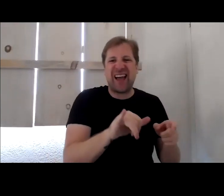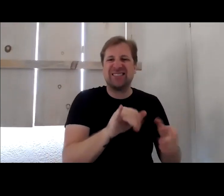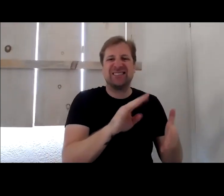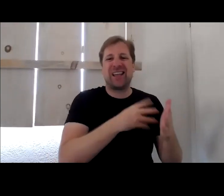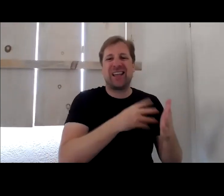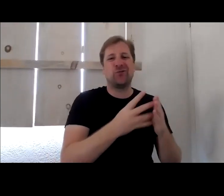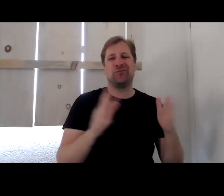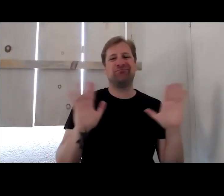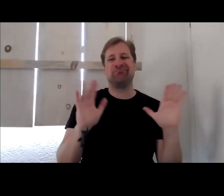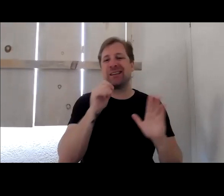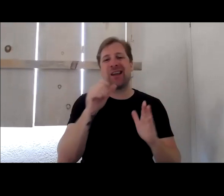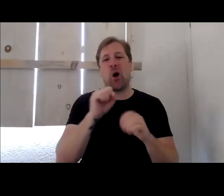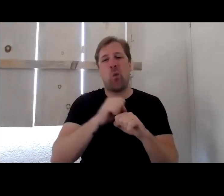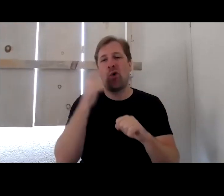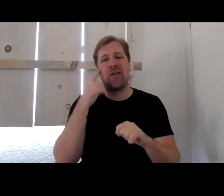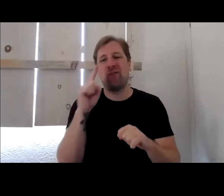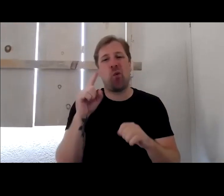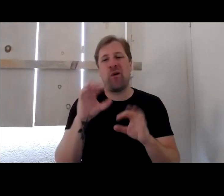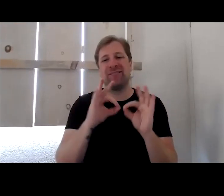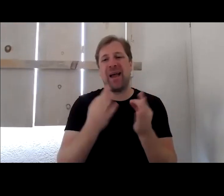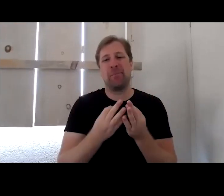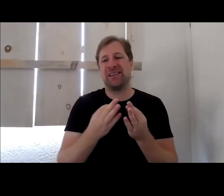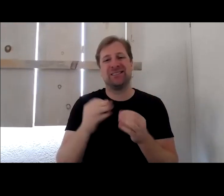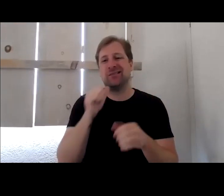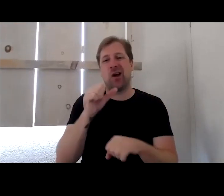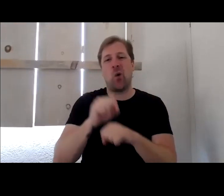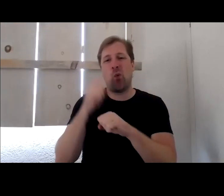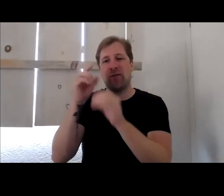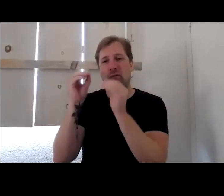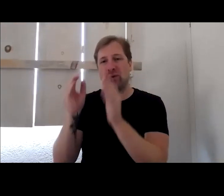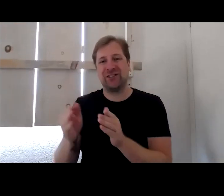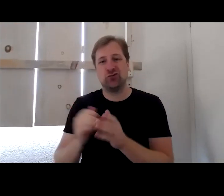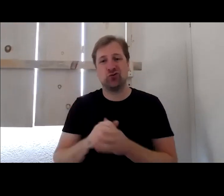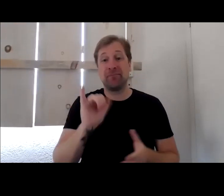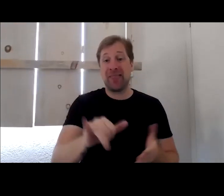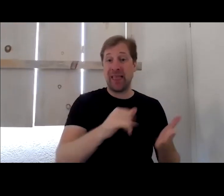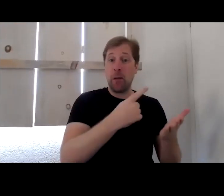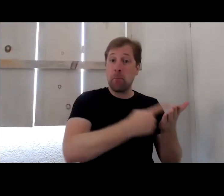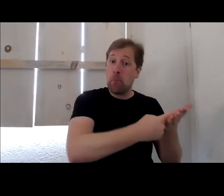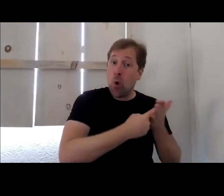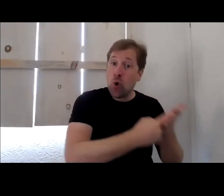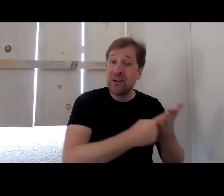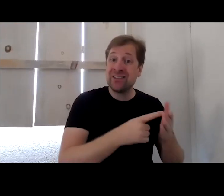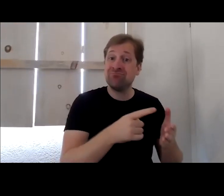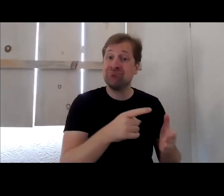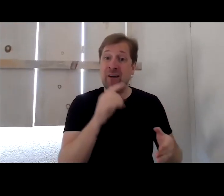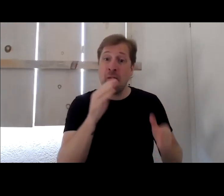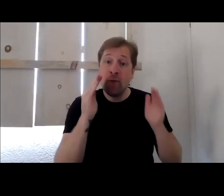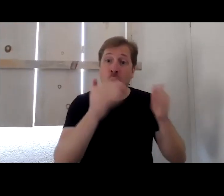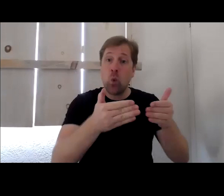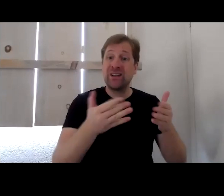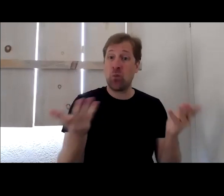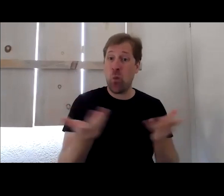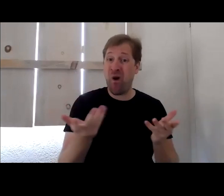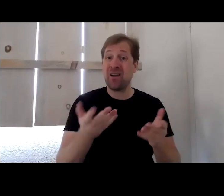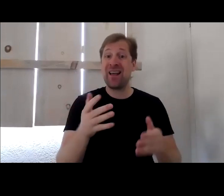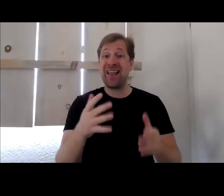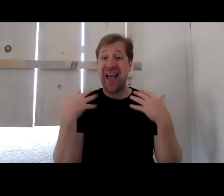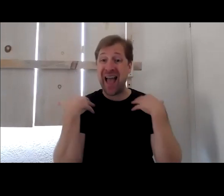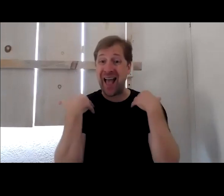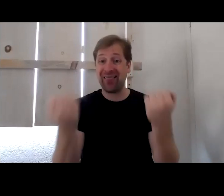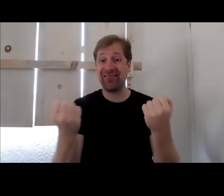families. This bargain was literally about the health and safety of